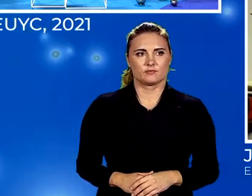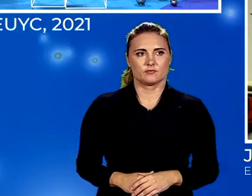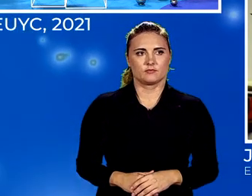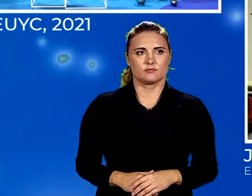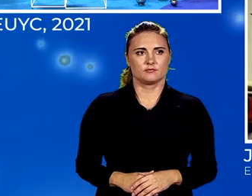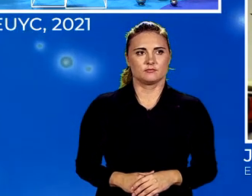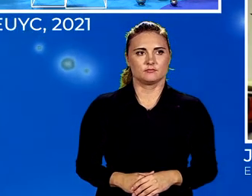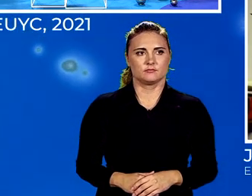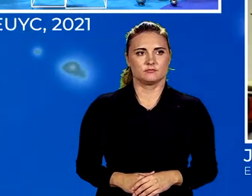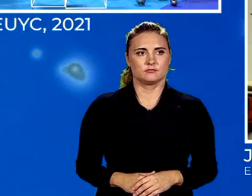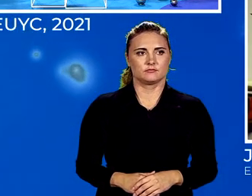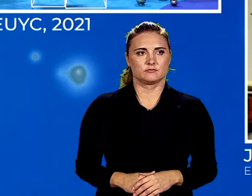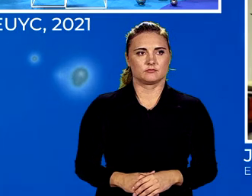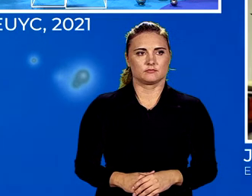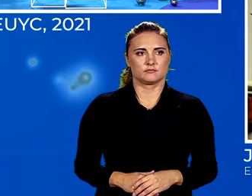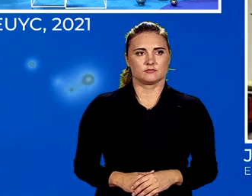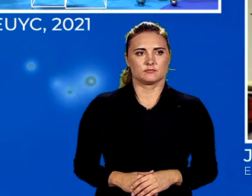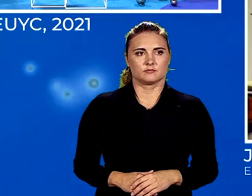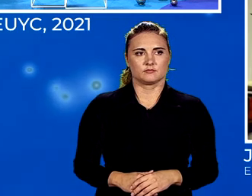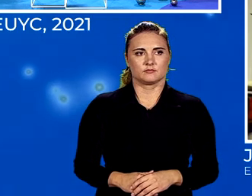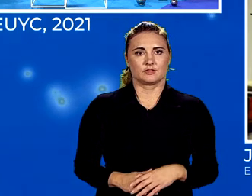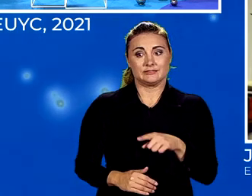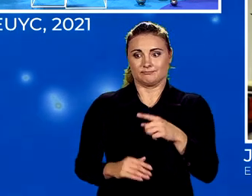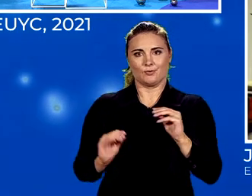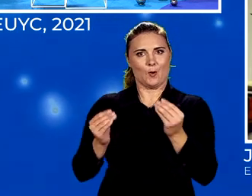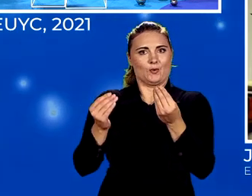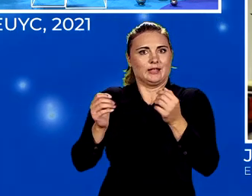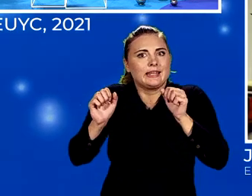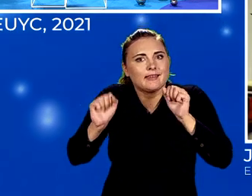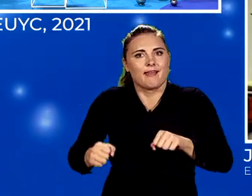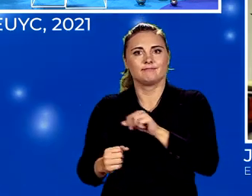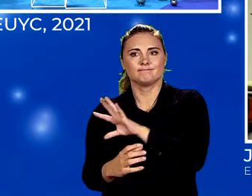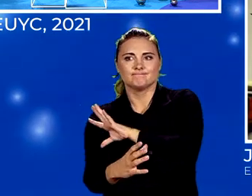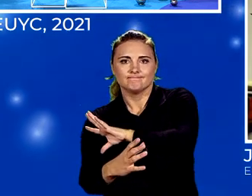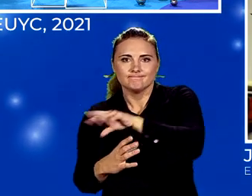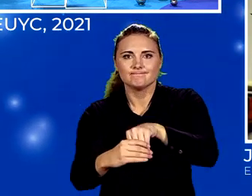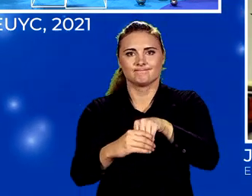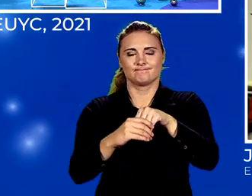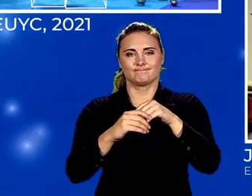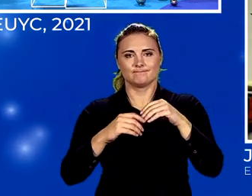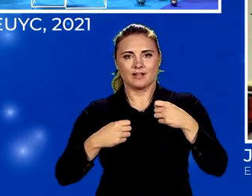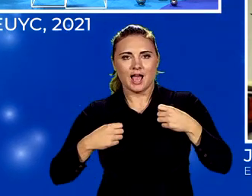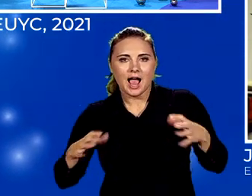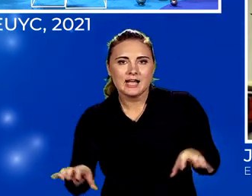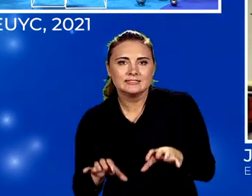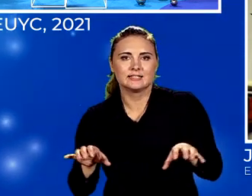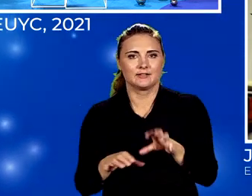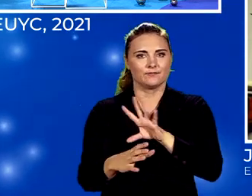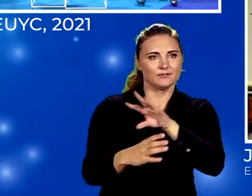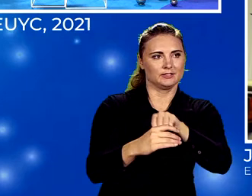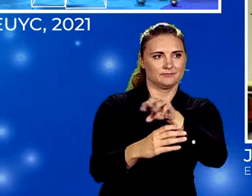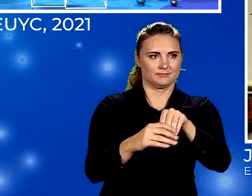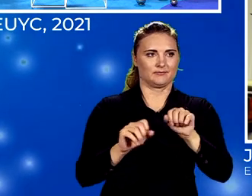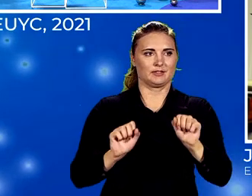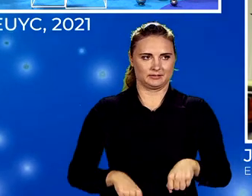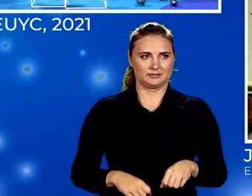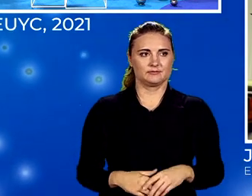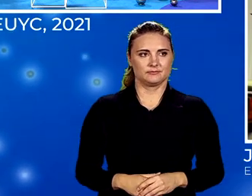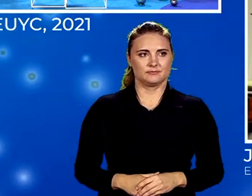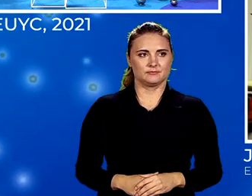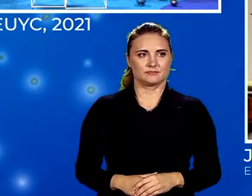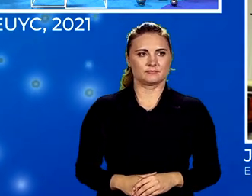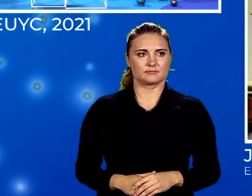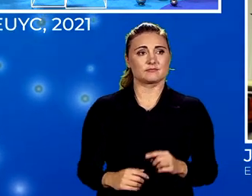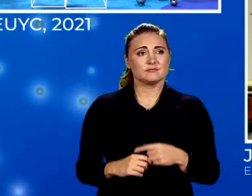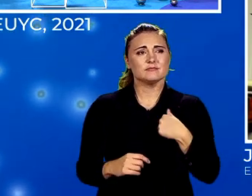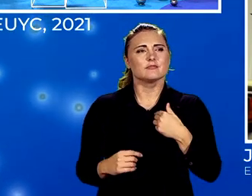meaningfully engage. Even for those who use the internet regularly, reliance on the internet in the spring of 2020